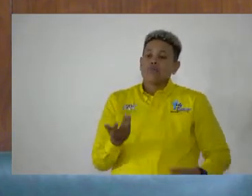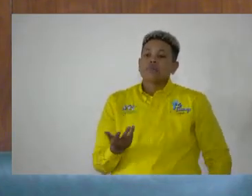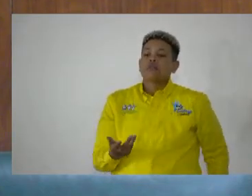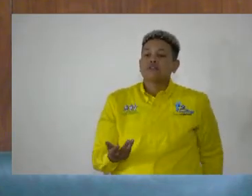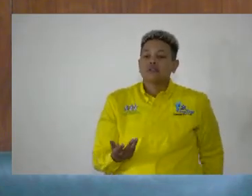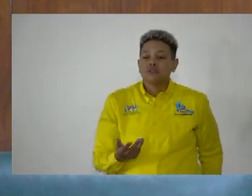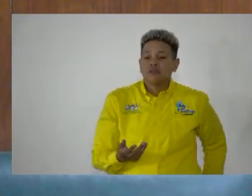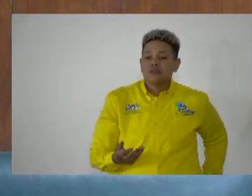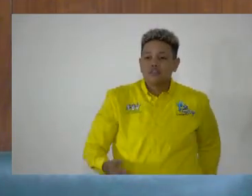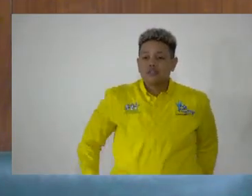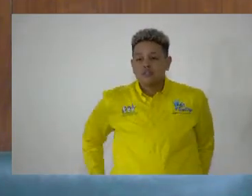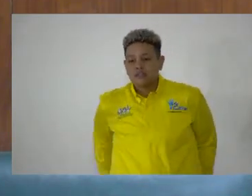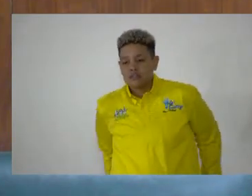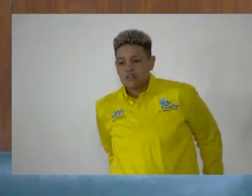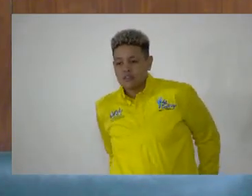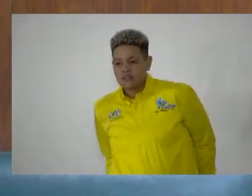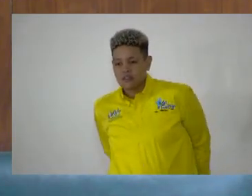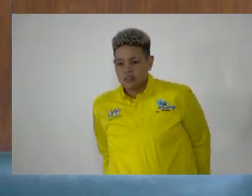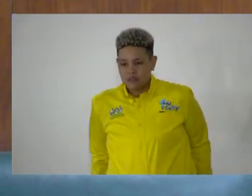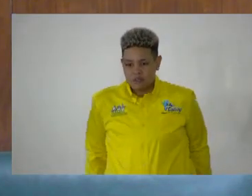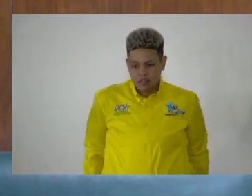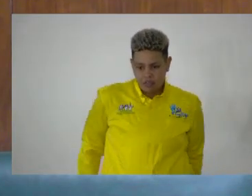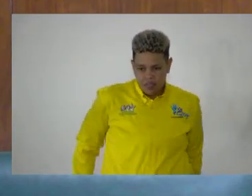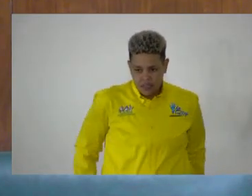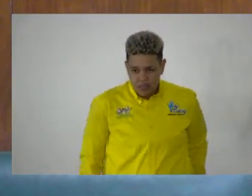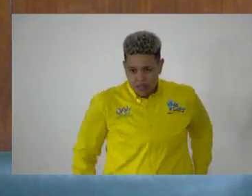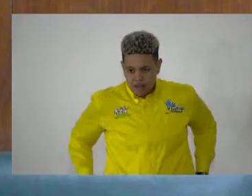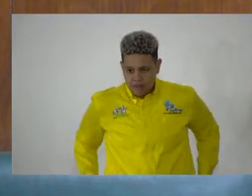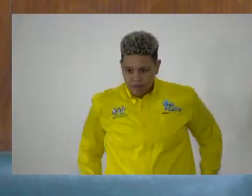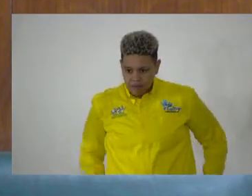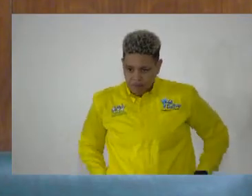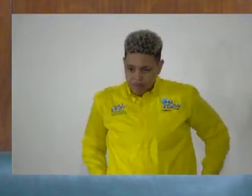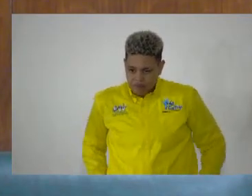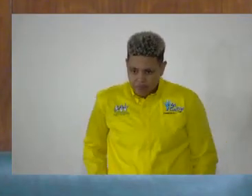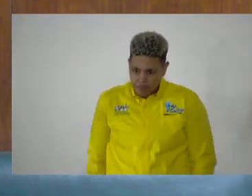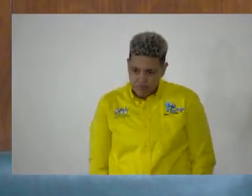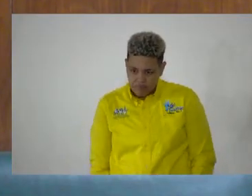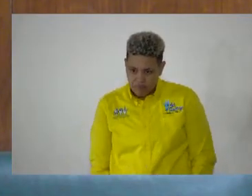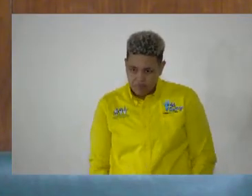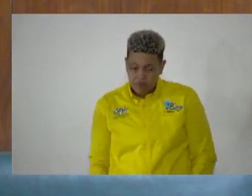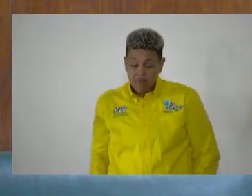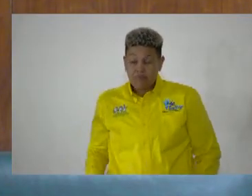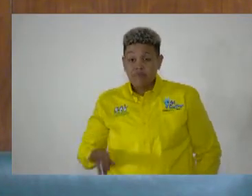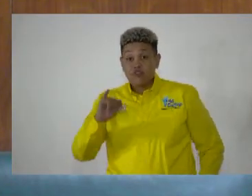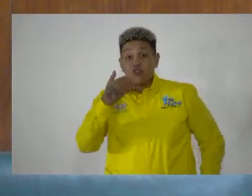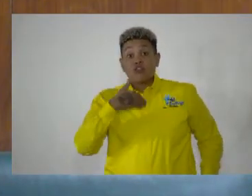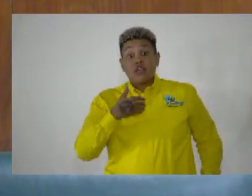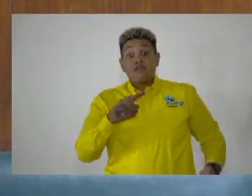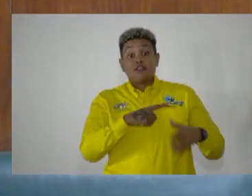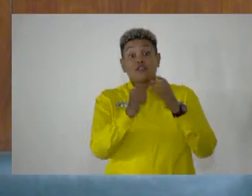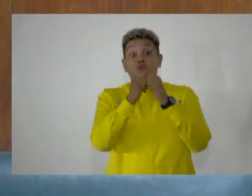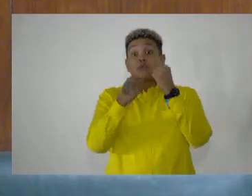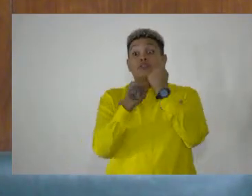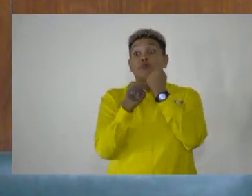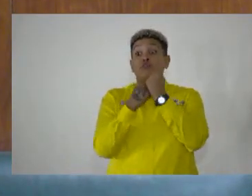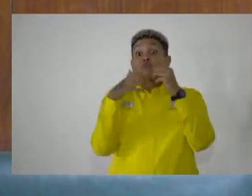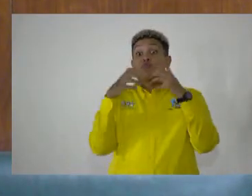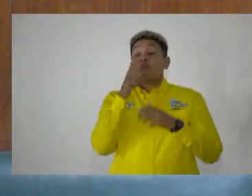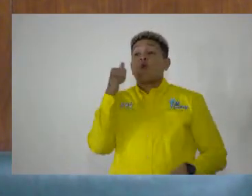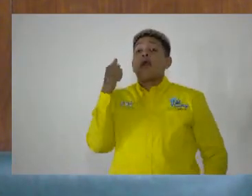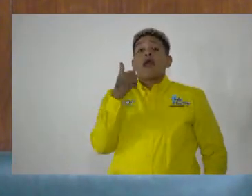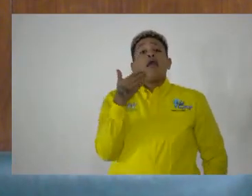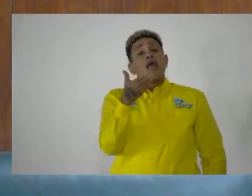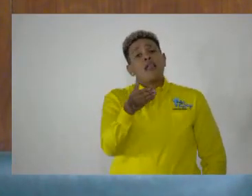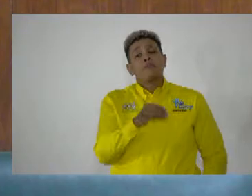had a discussion with a sponsorship group that wants to help in a particular community. A program like